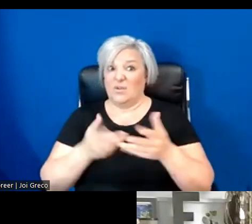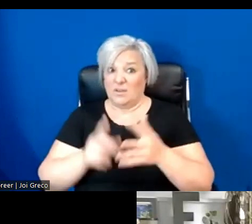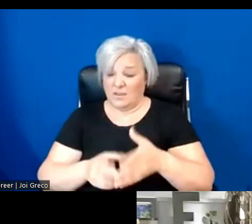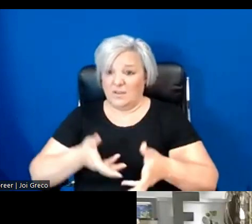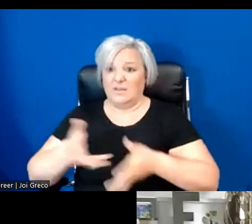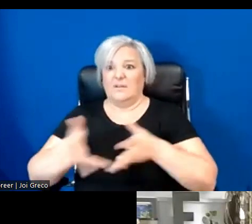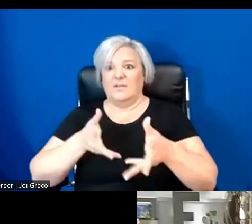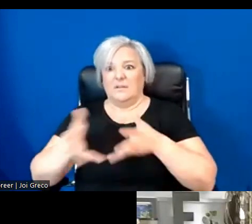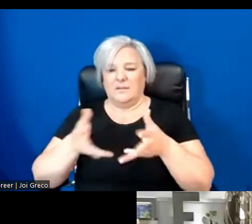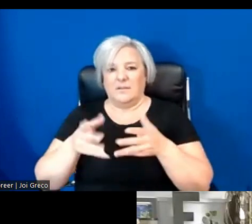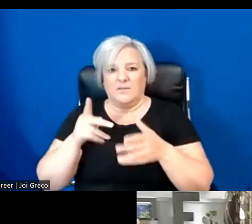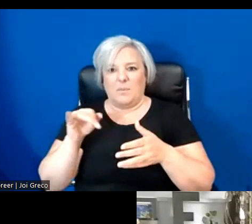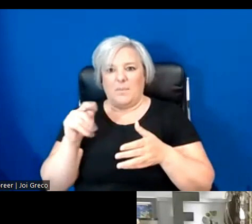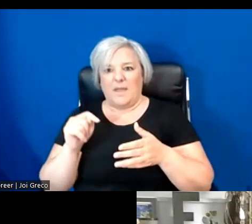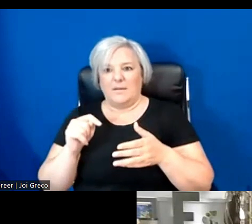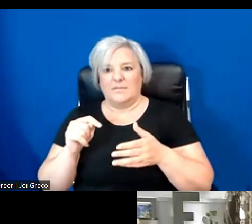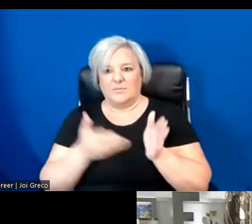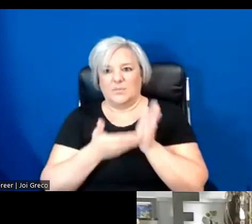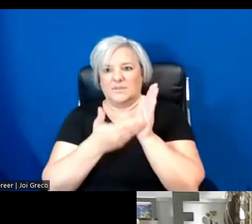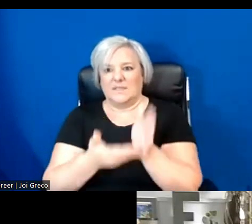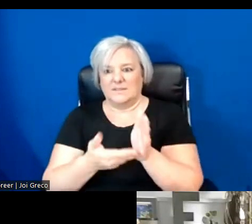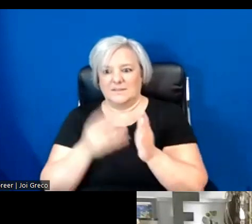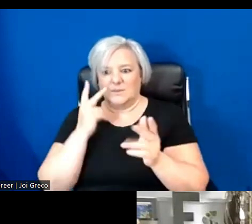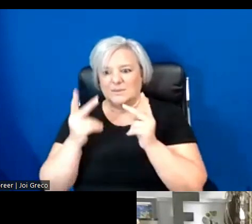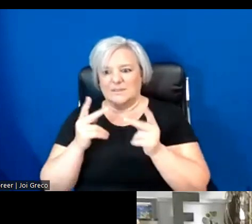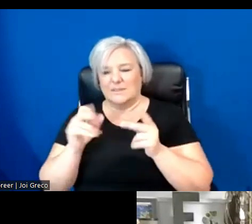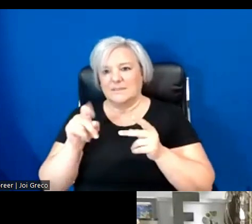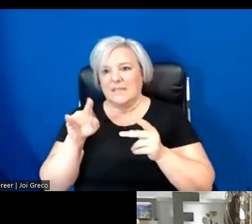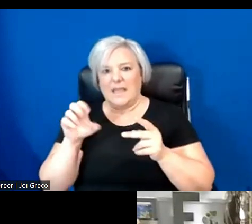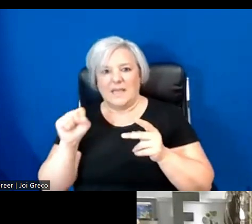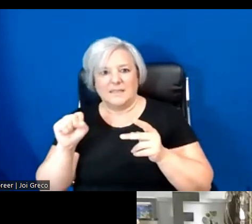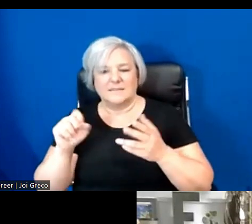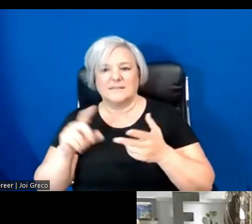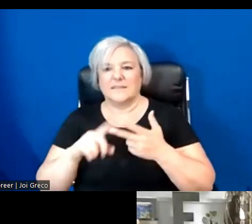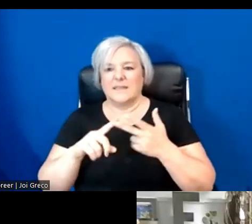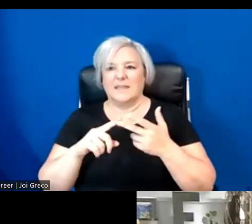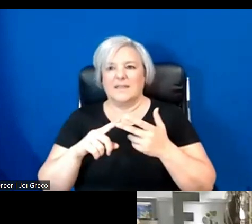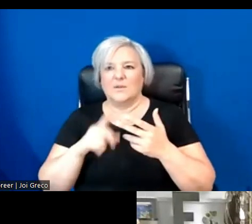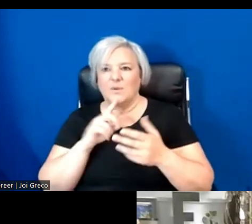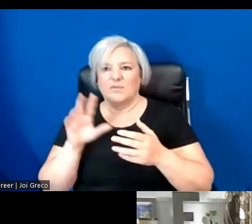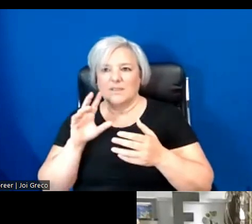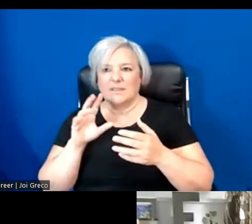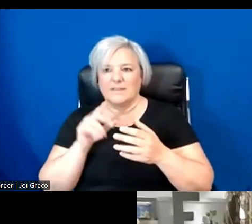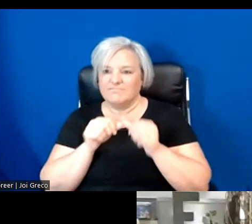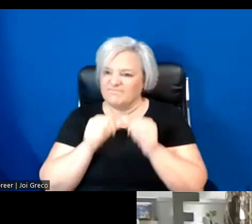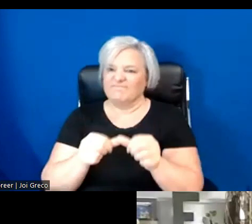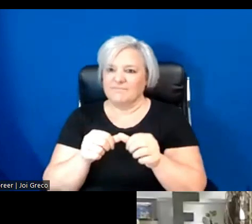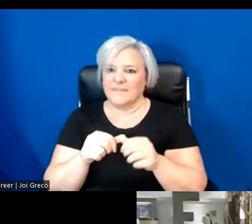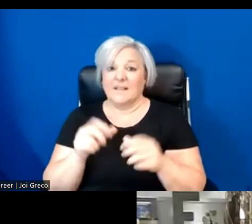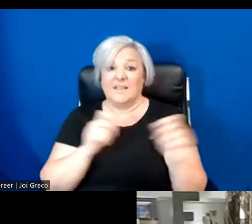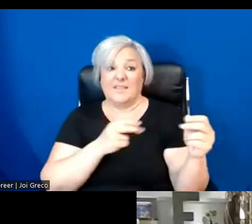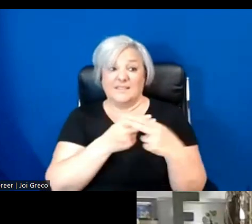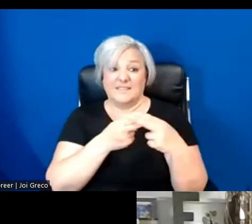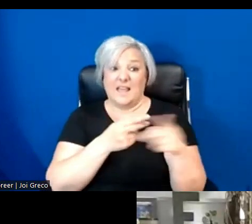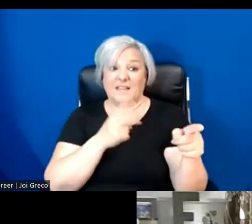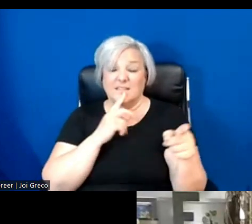and seeing Pat present these things and seeing his slides evolve into things, and then the ones that stick. And the slides that stick are the ones that